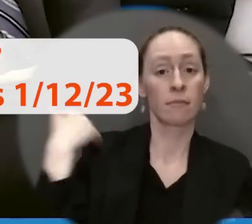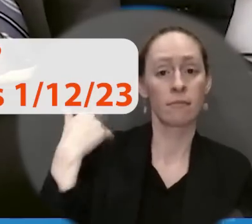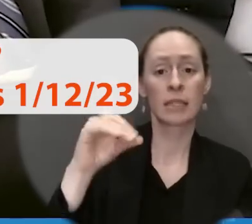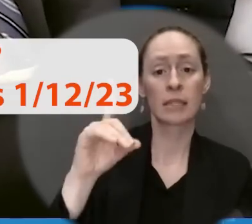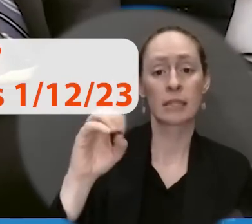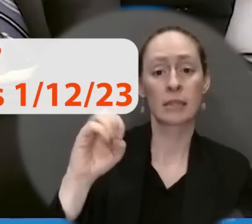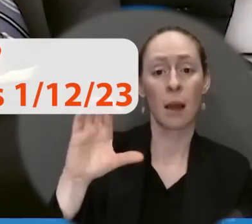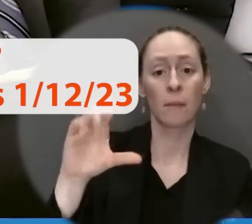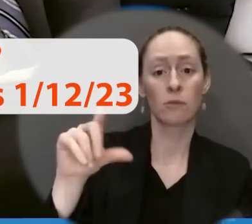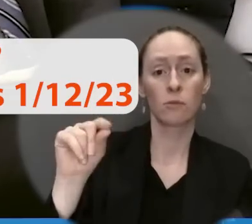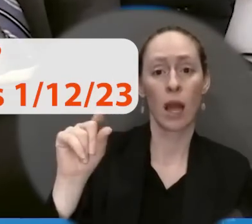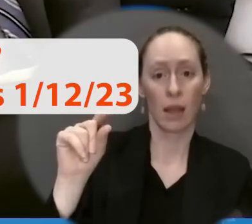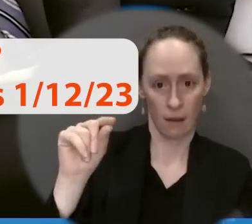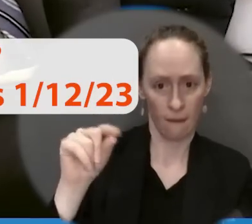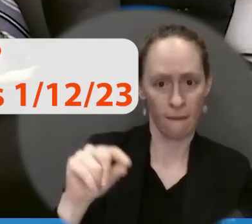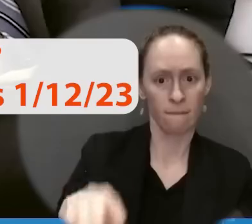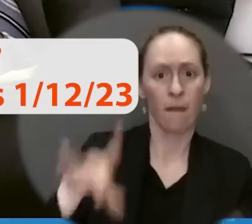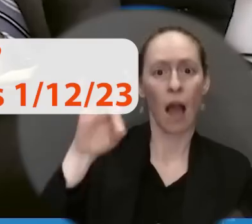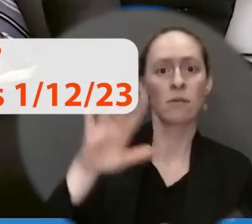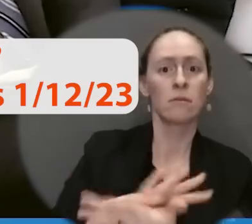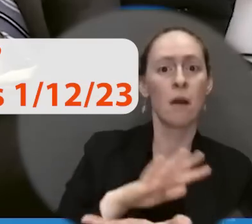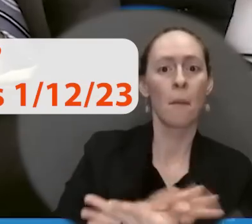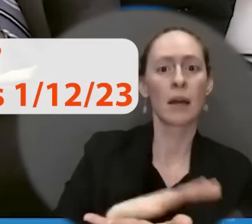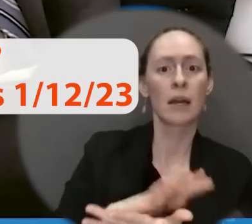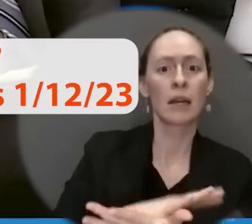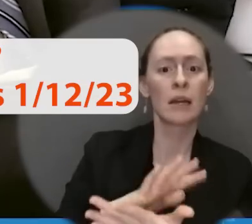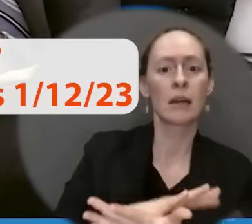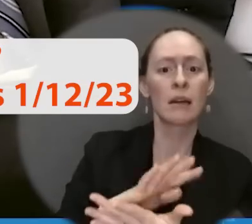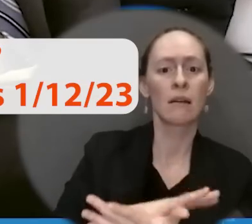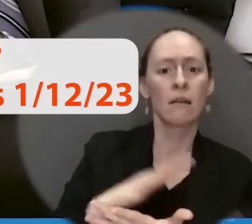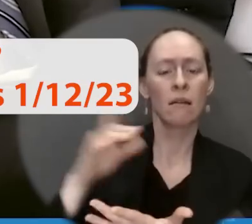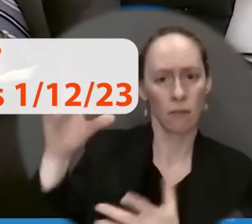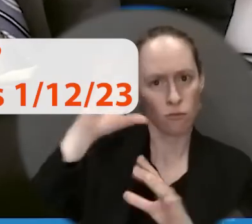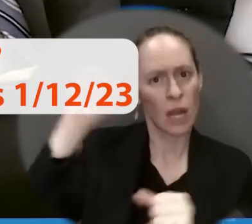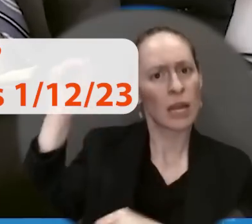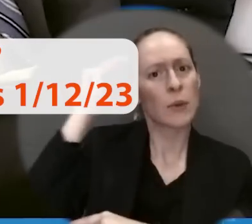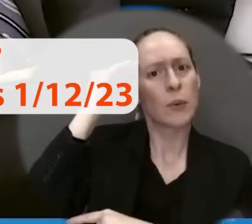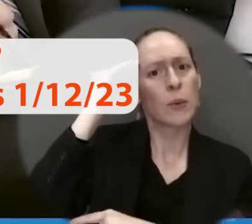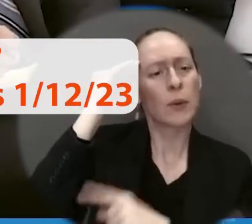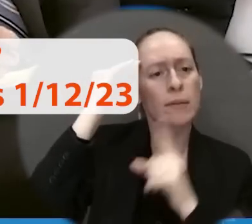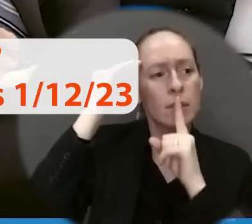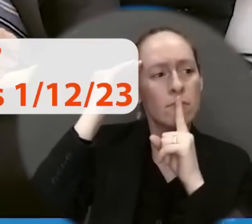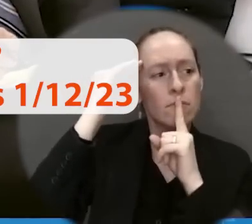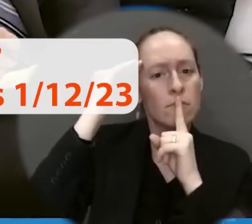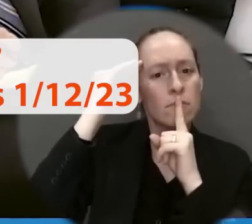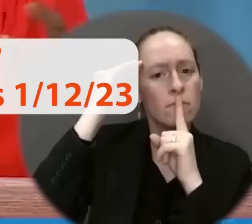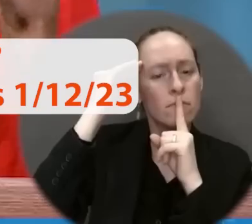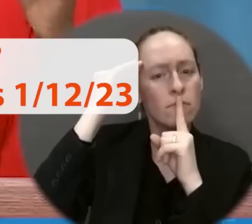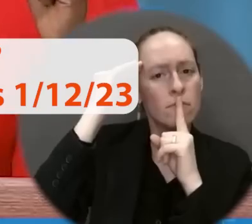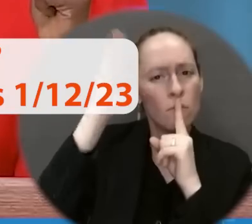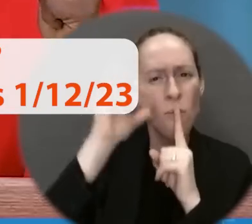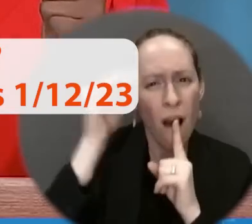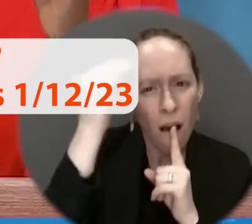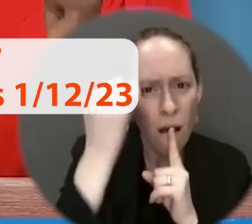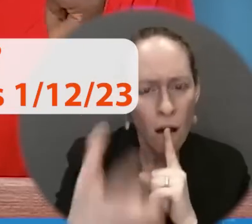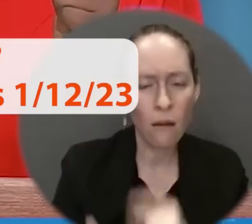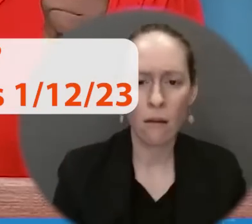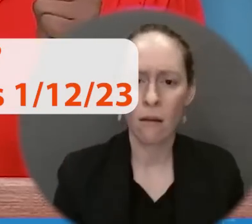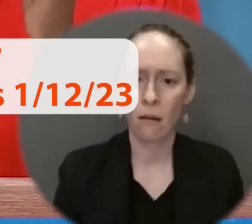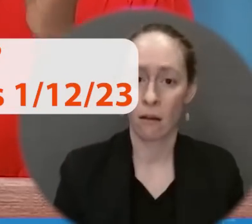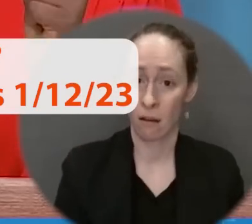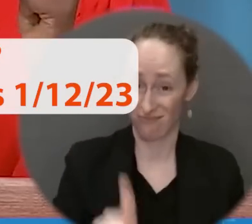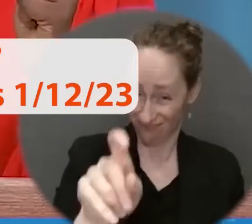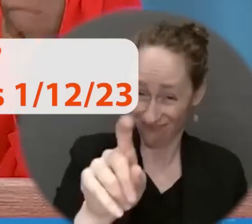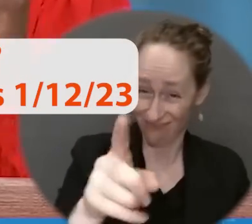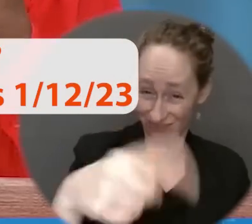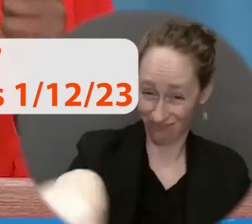that not immediately addressed? Is the White House being transparent about that if that was already known and not discussed up front? So just to... You said transparent. I